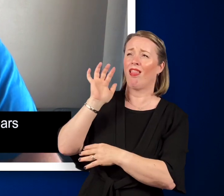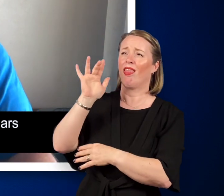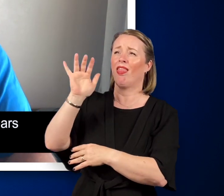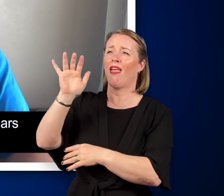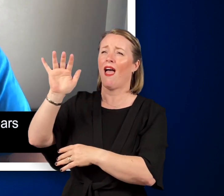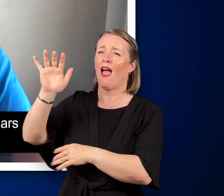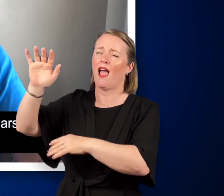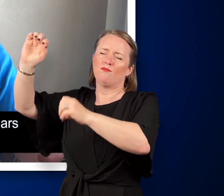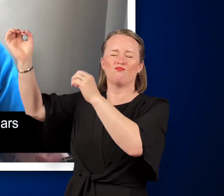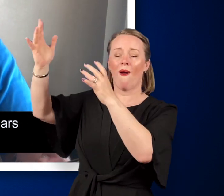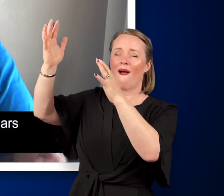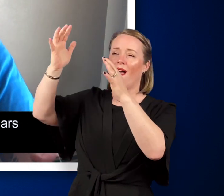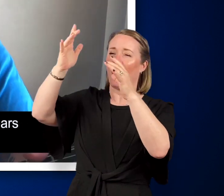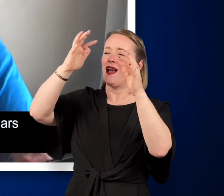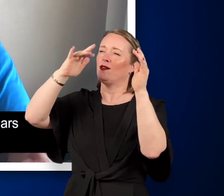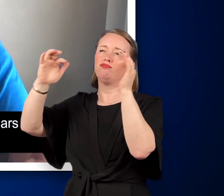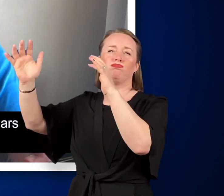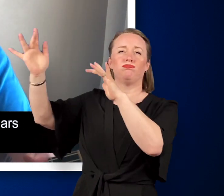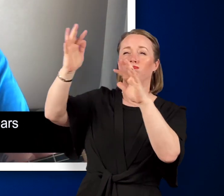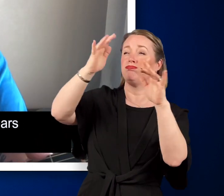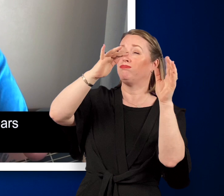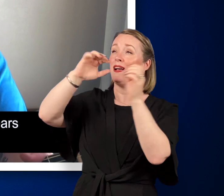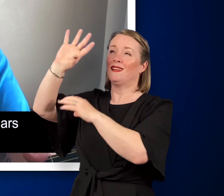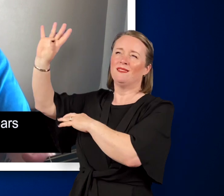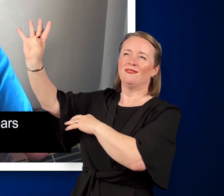years, Christ shines.